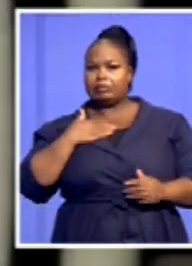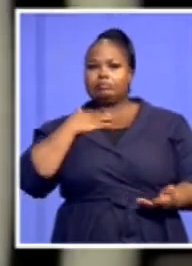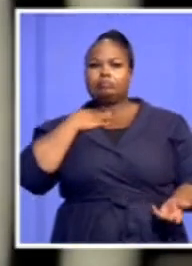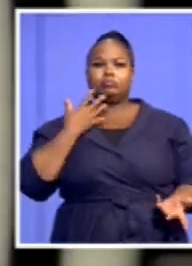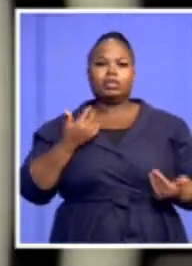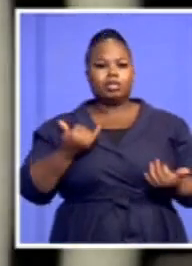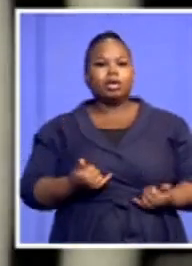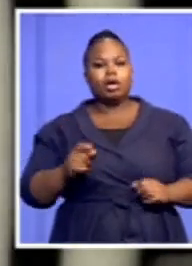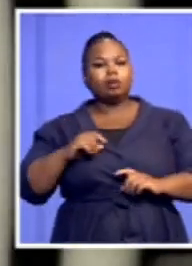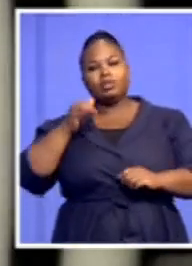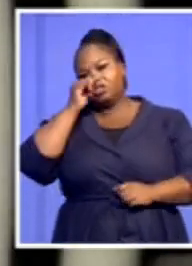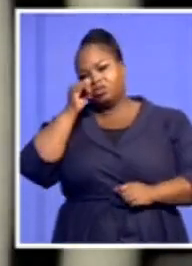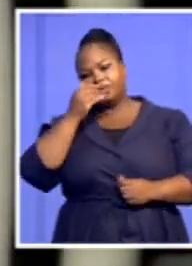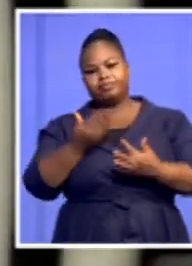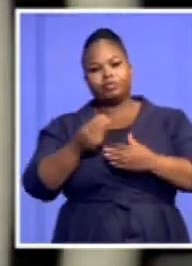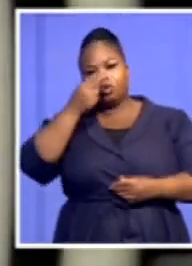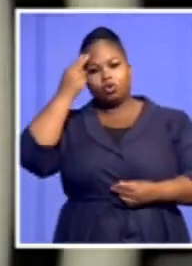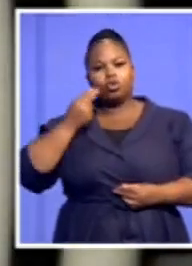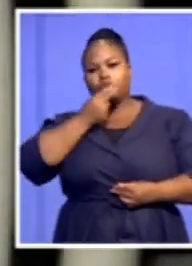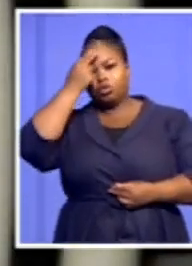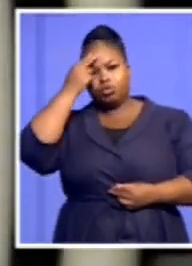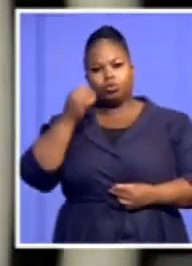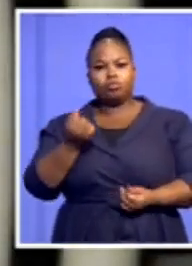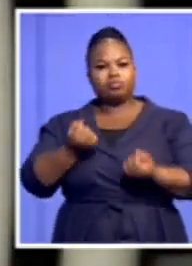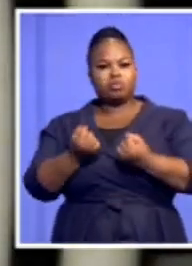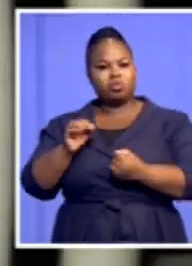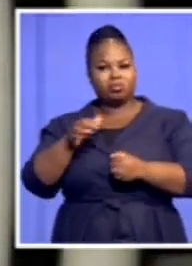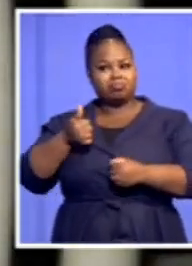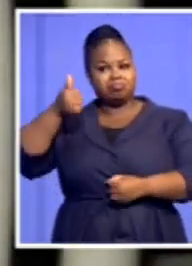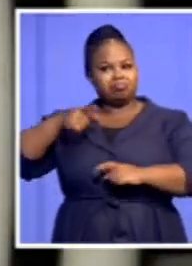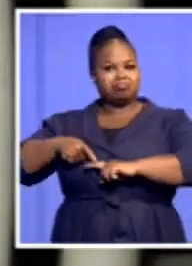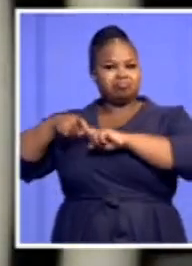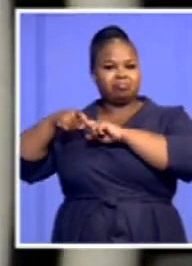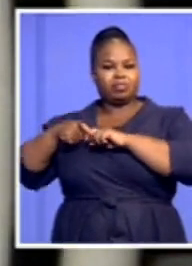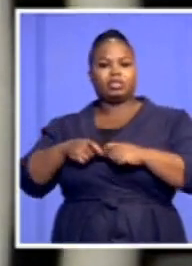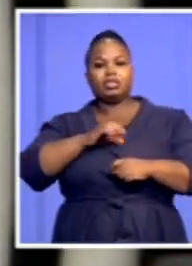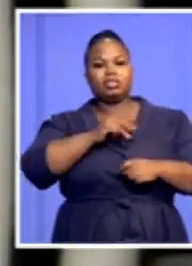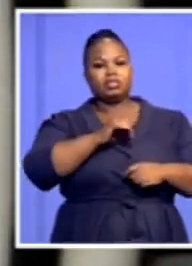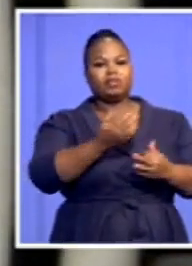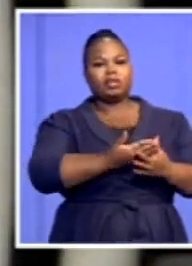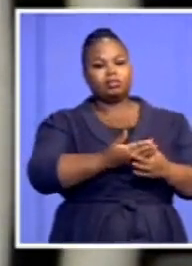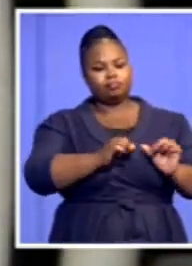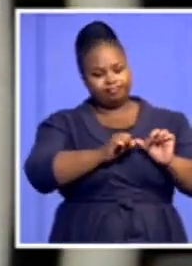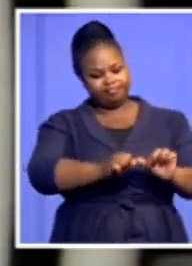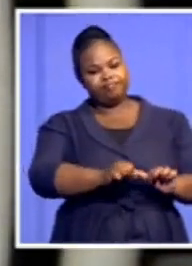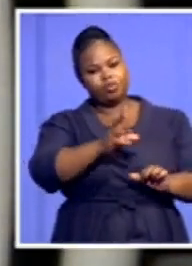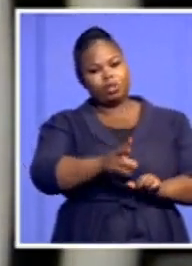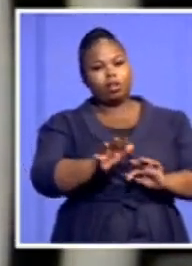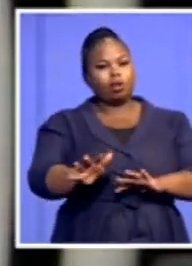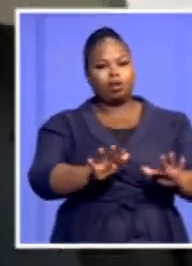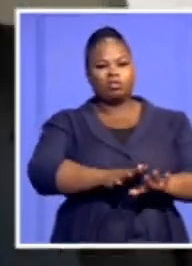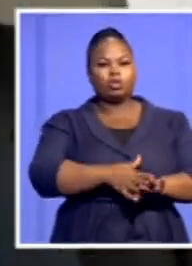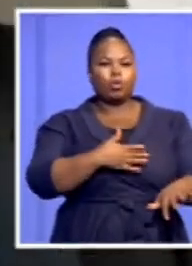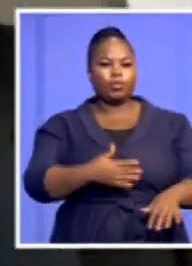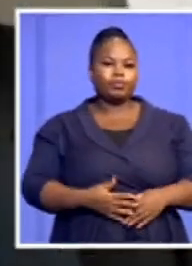Honolulu prosecuting authorities, the civil case continues, albeit at a snail's pace. One of the hardest things